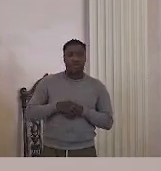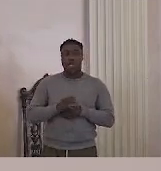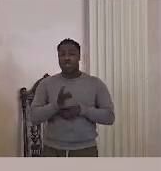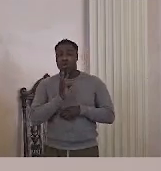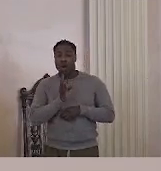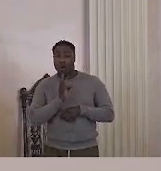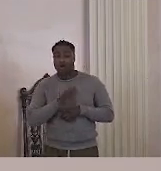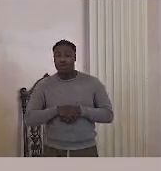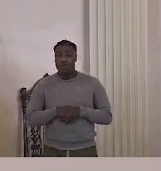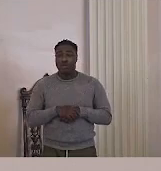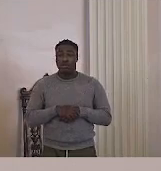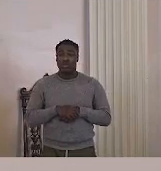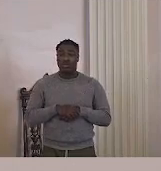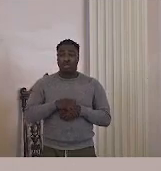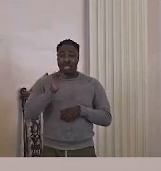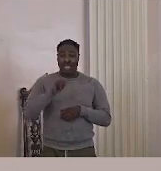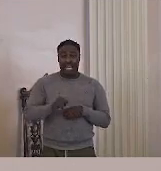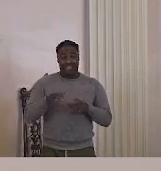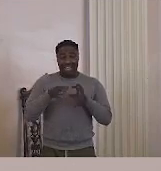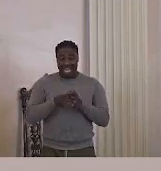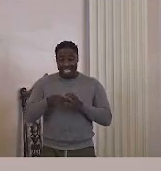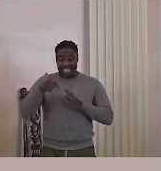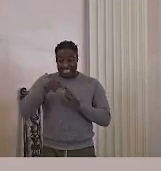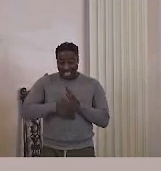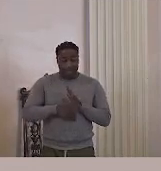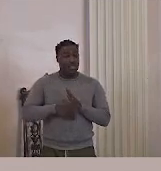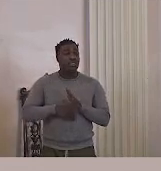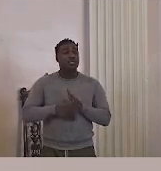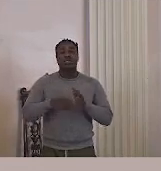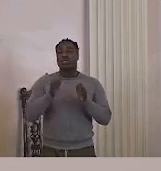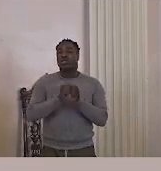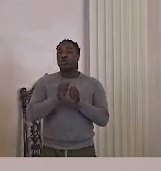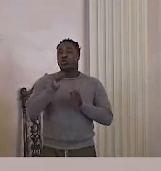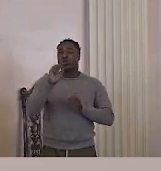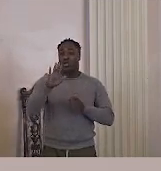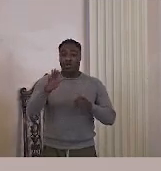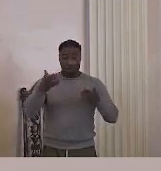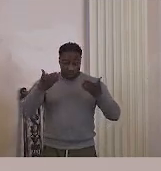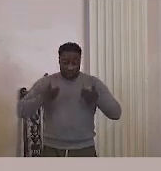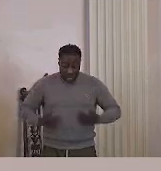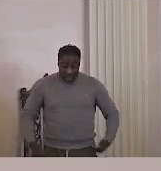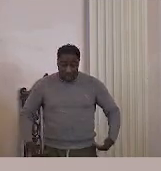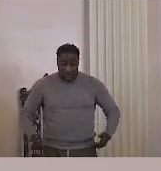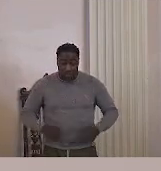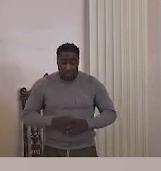waters that have connected deeply with your being?